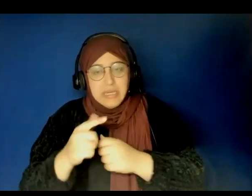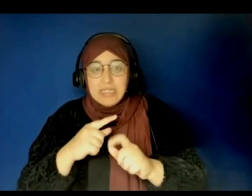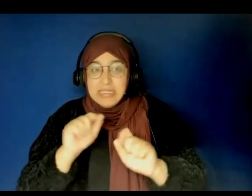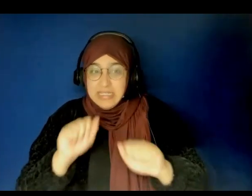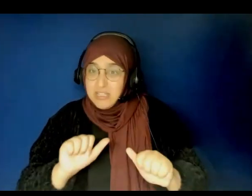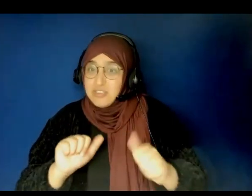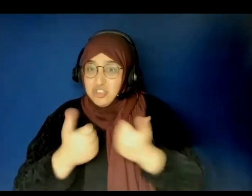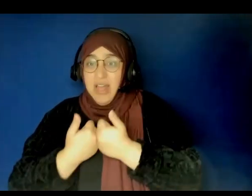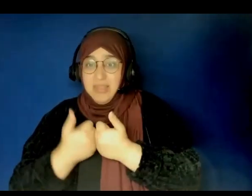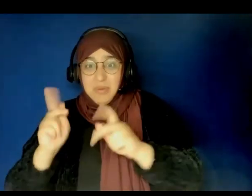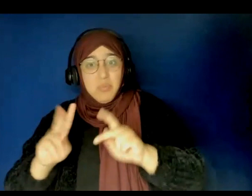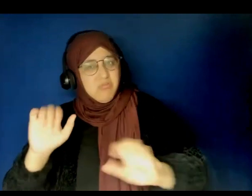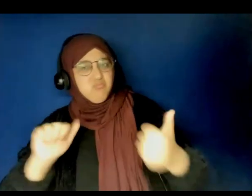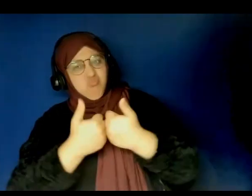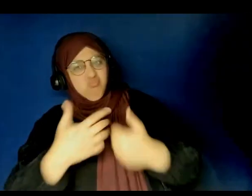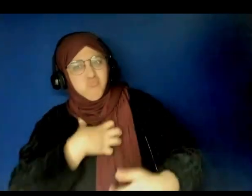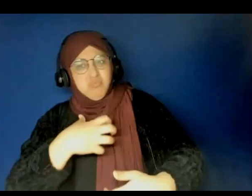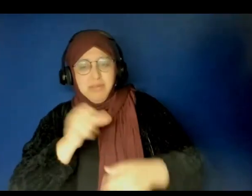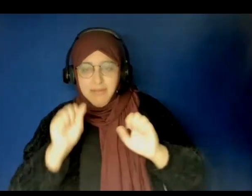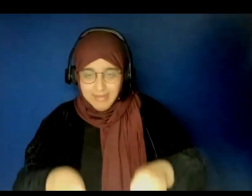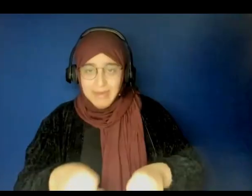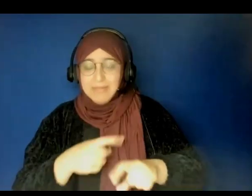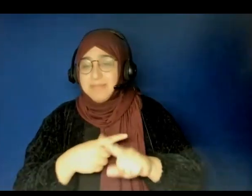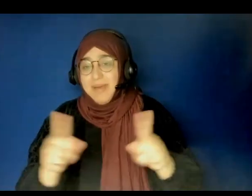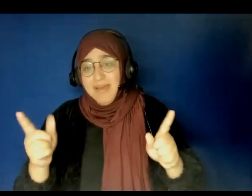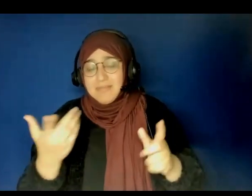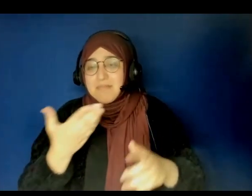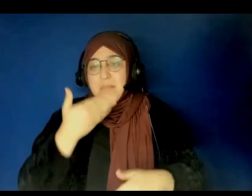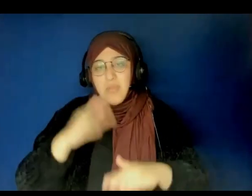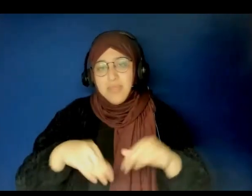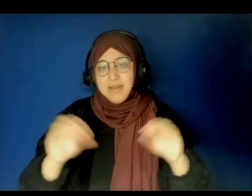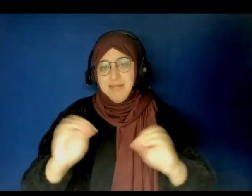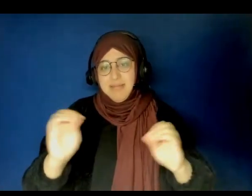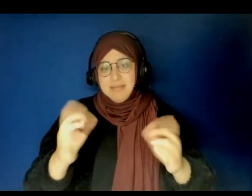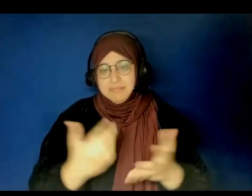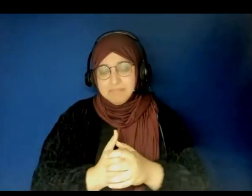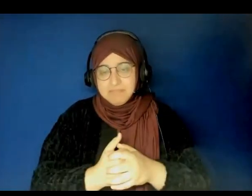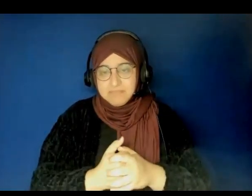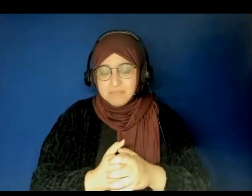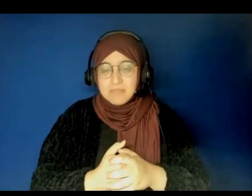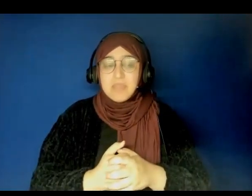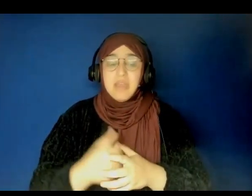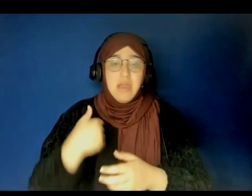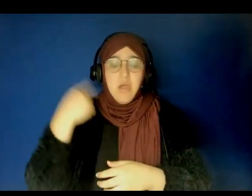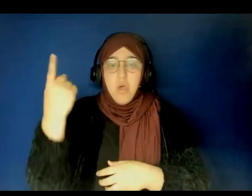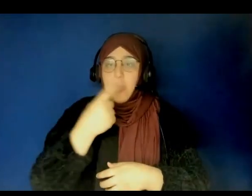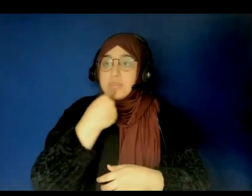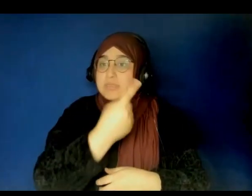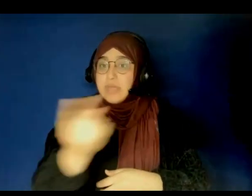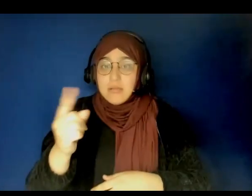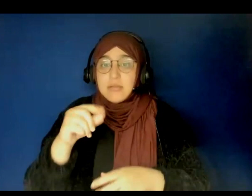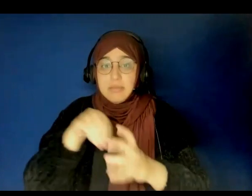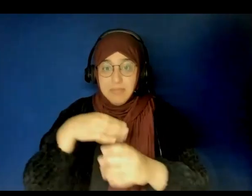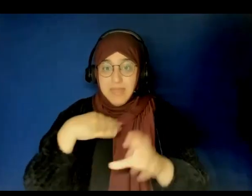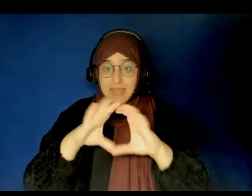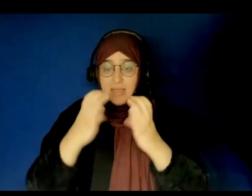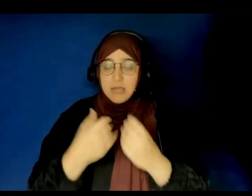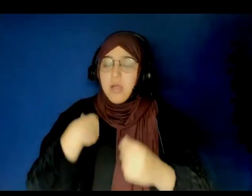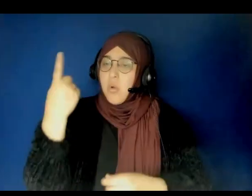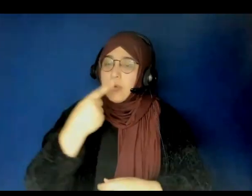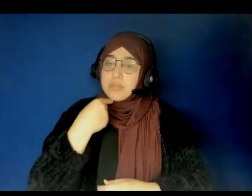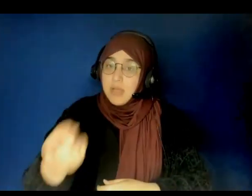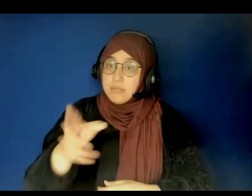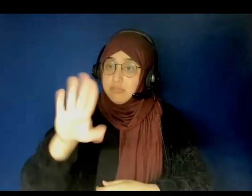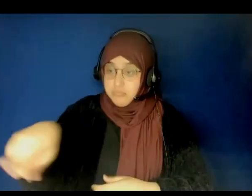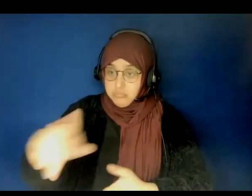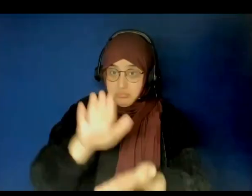nothing. So I often tell people when I'm doing in-person courses, everyone take out a piece of paper and everyone repeat